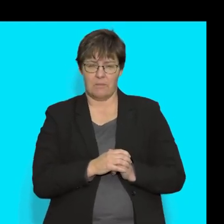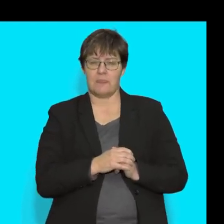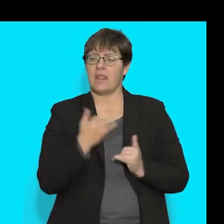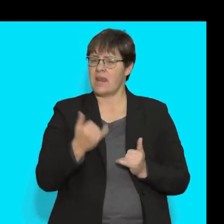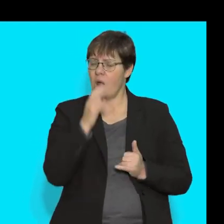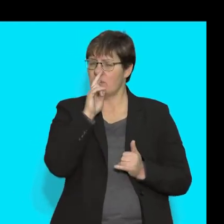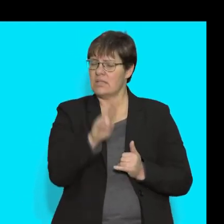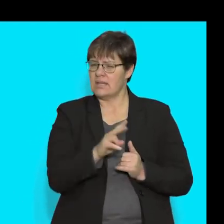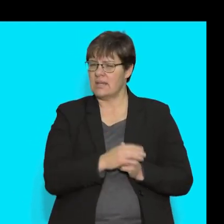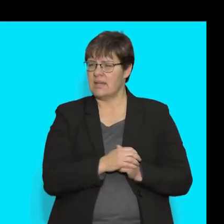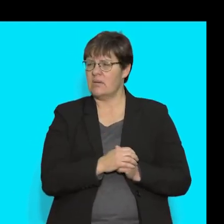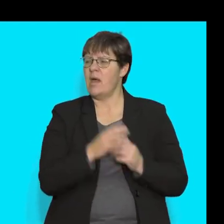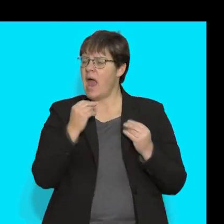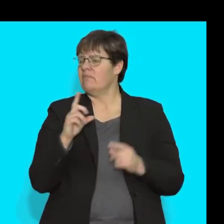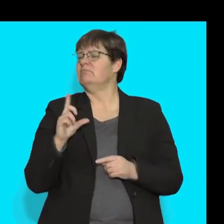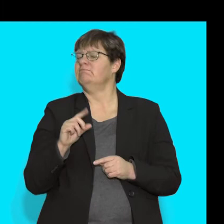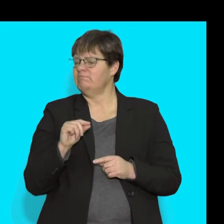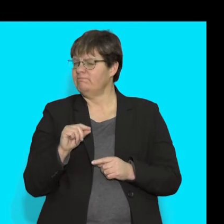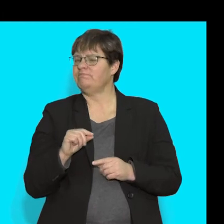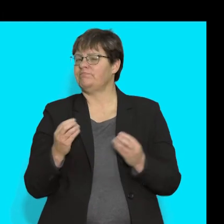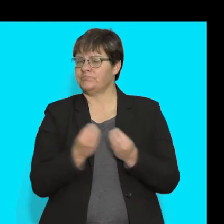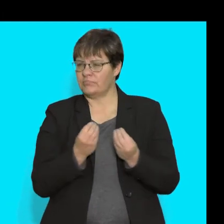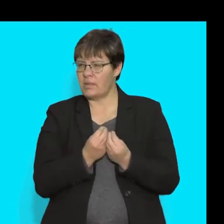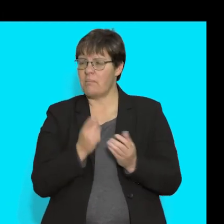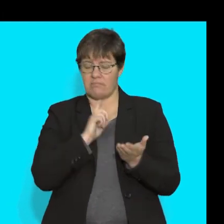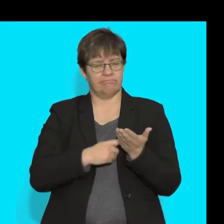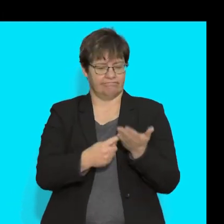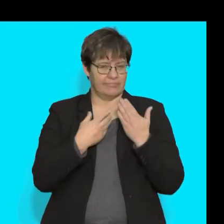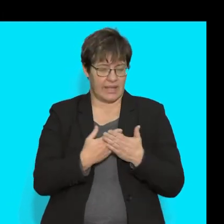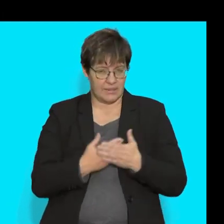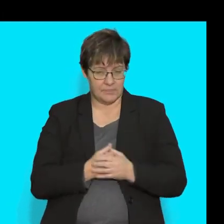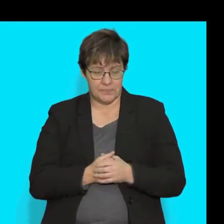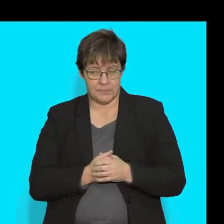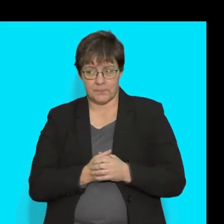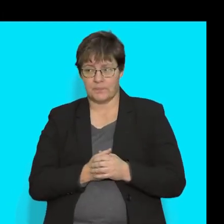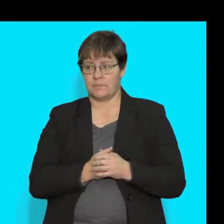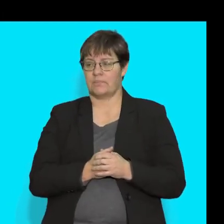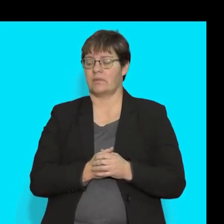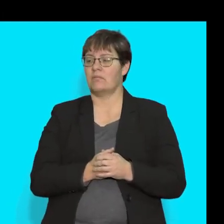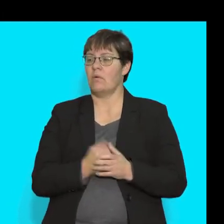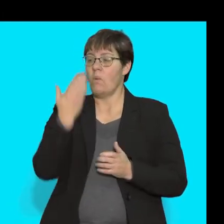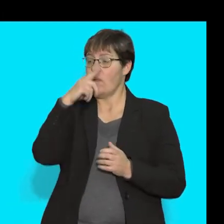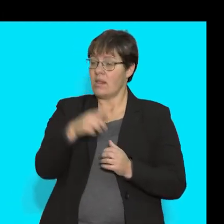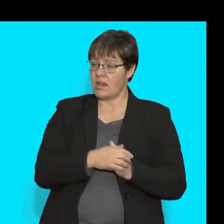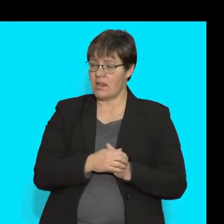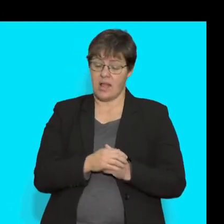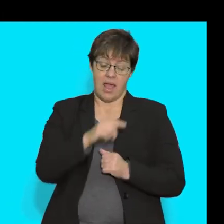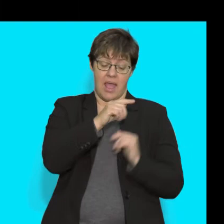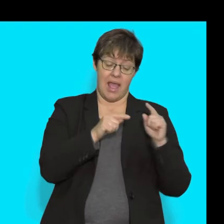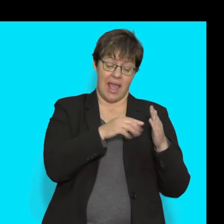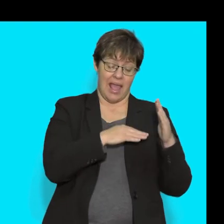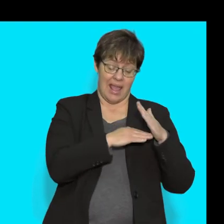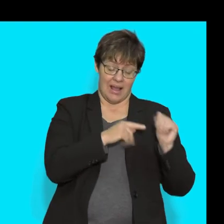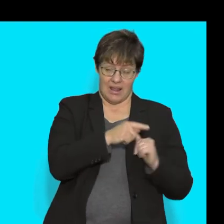So now you can see I have some interesting things that I'm going to talk about here, right? Firstly, I know that